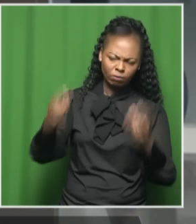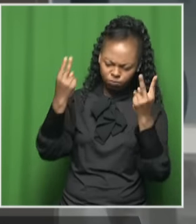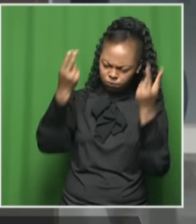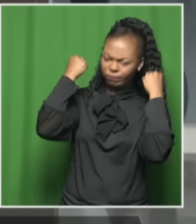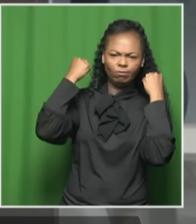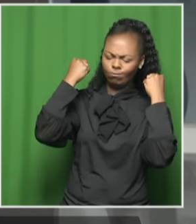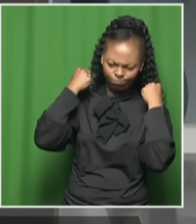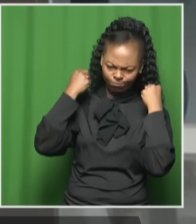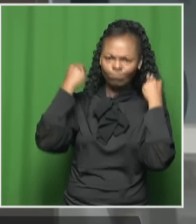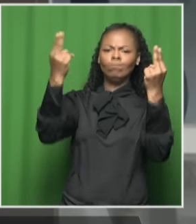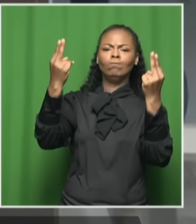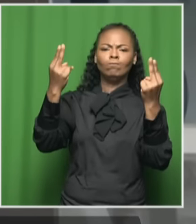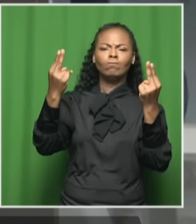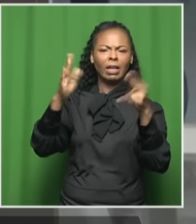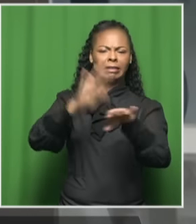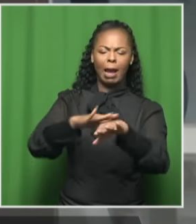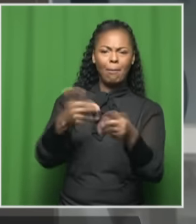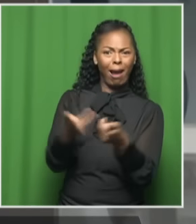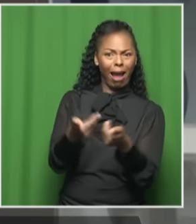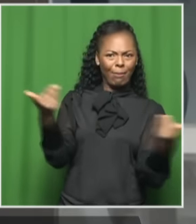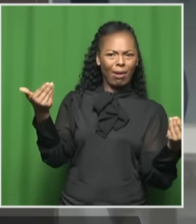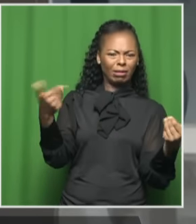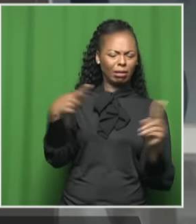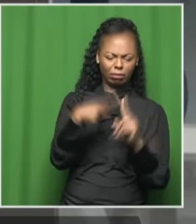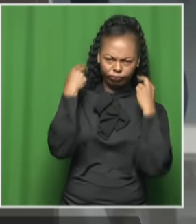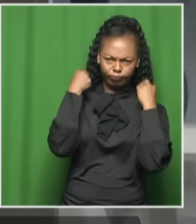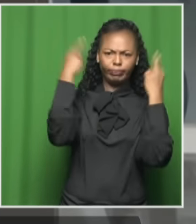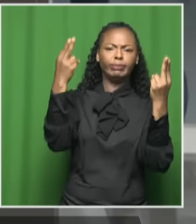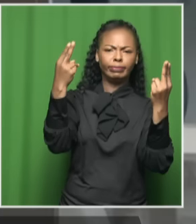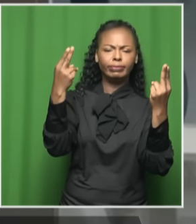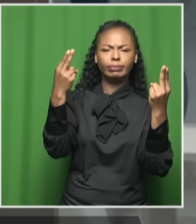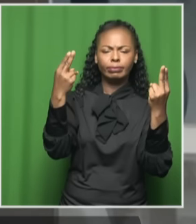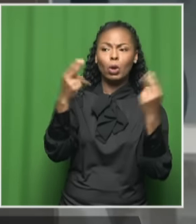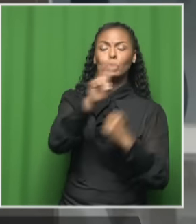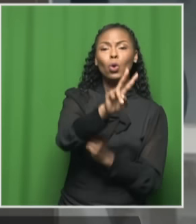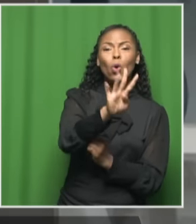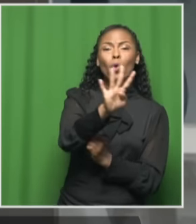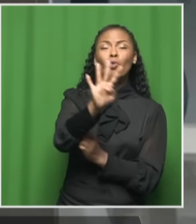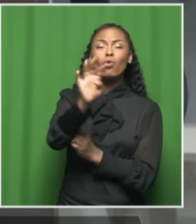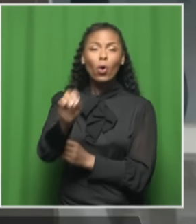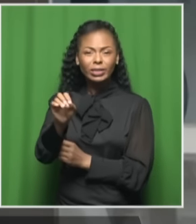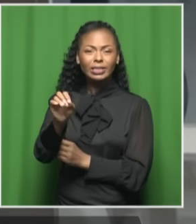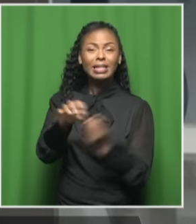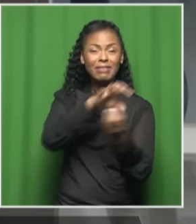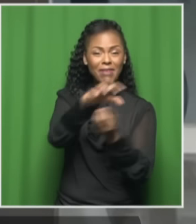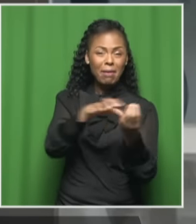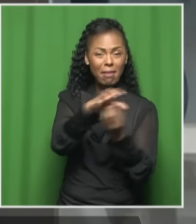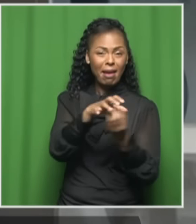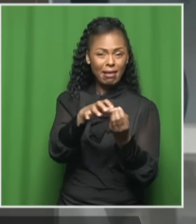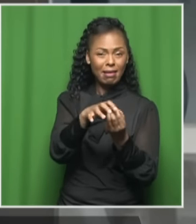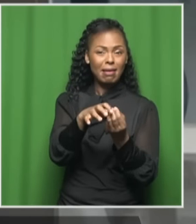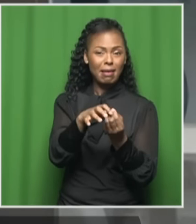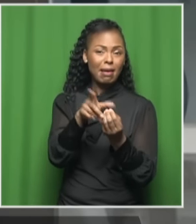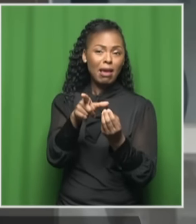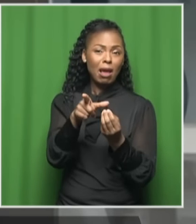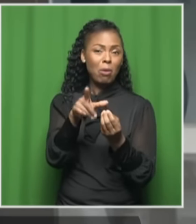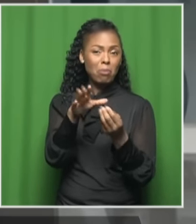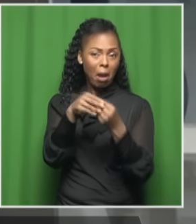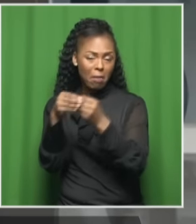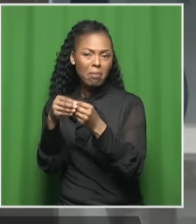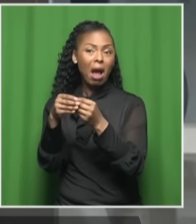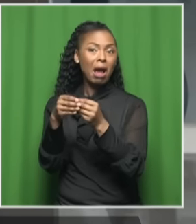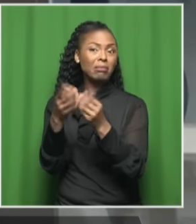he stood against apartheid, it meant that he lost close to 240, you know, family members in the church who were, like, you know,